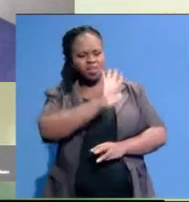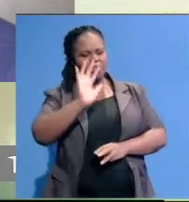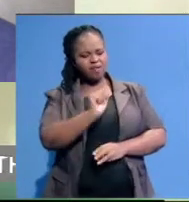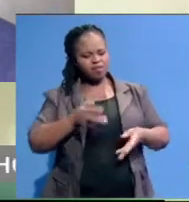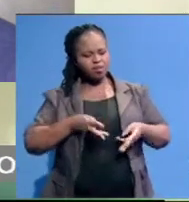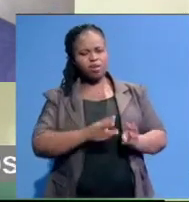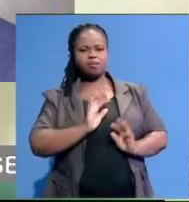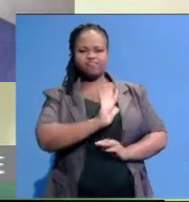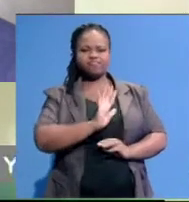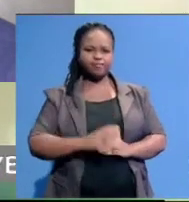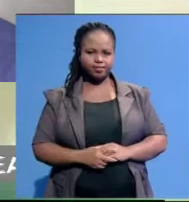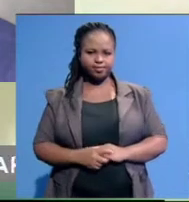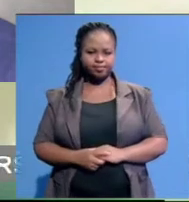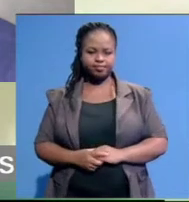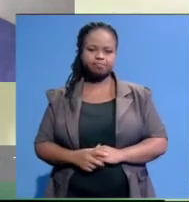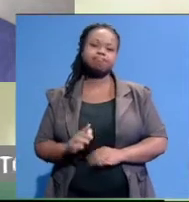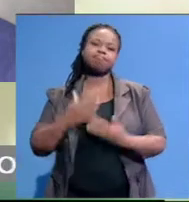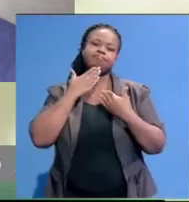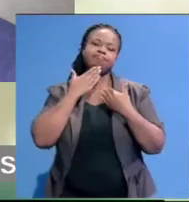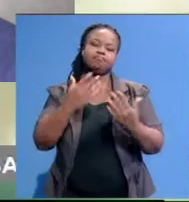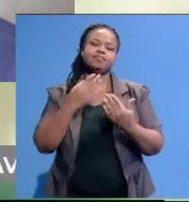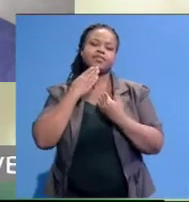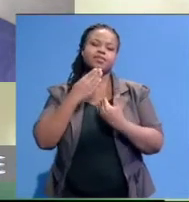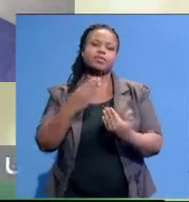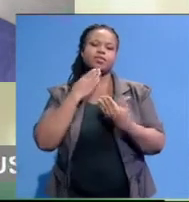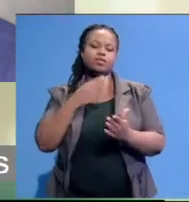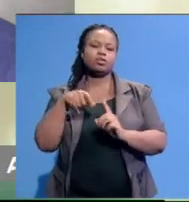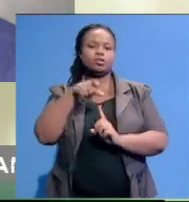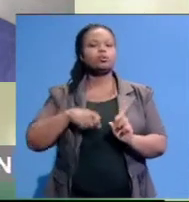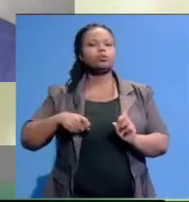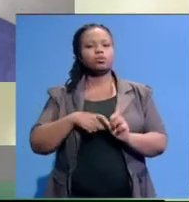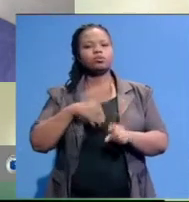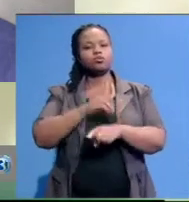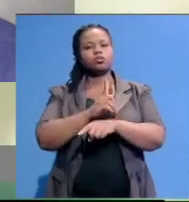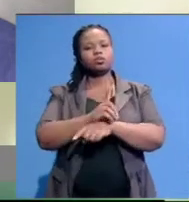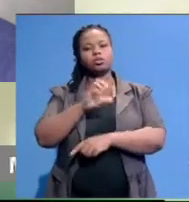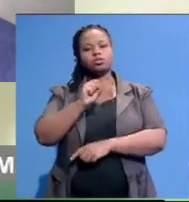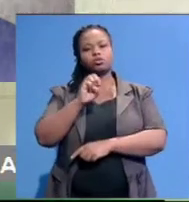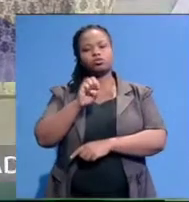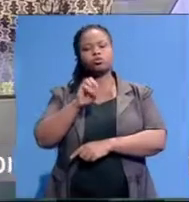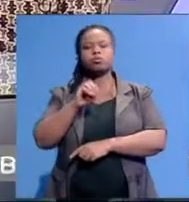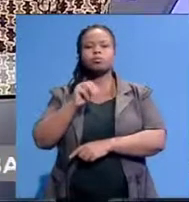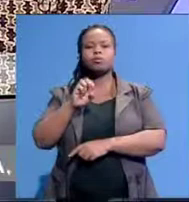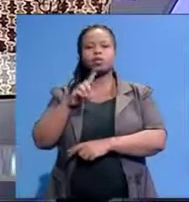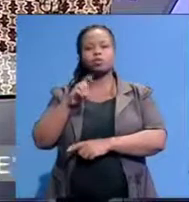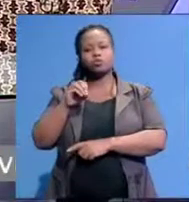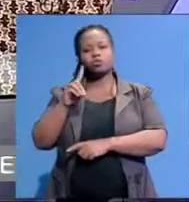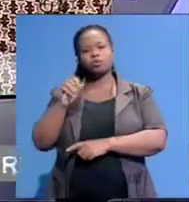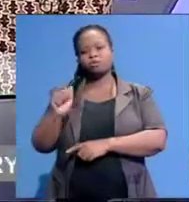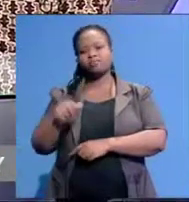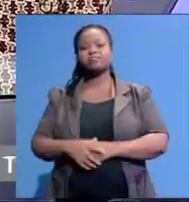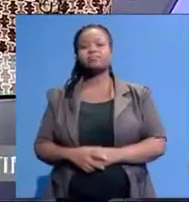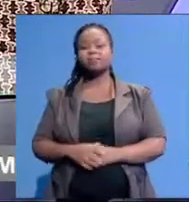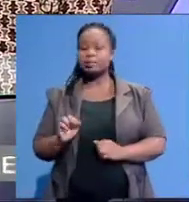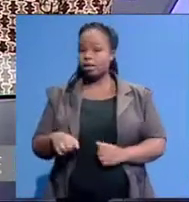here today. Thank you so much, Dr. Somadoda Figeni, for joining us. You know, after a service